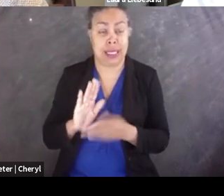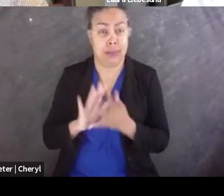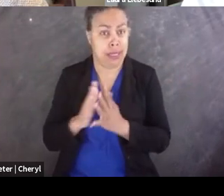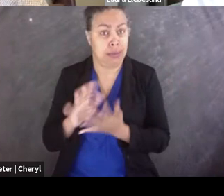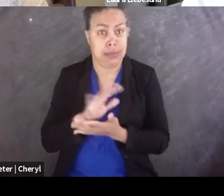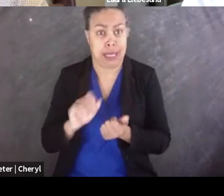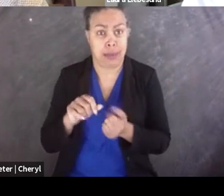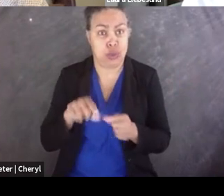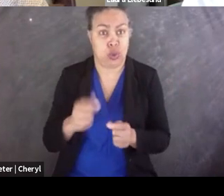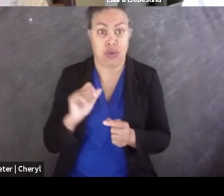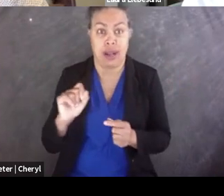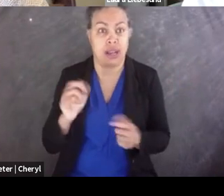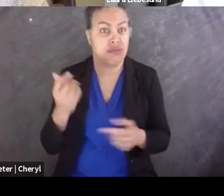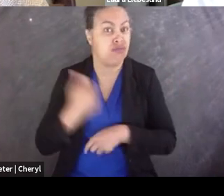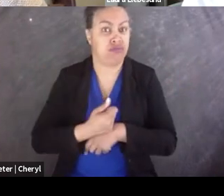the riots never reopening.